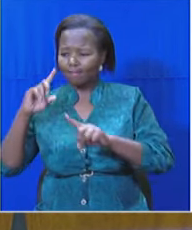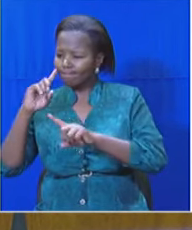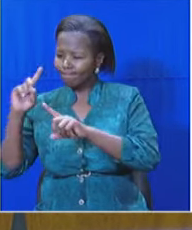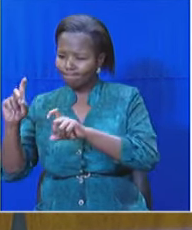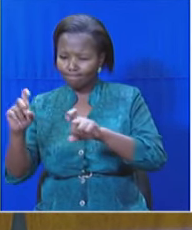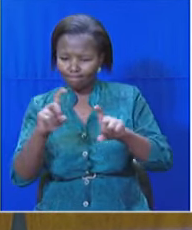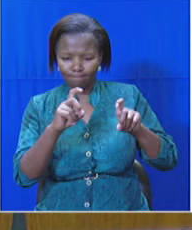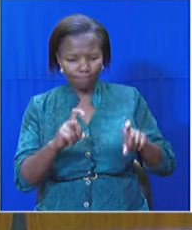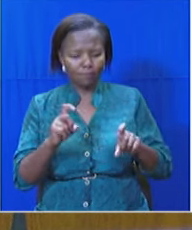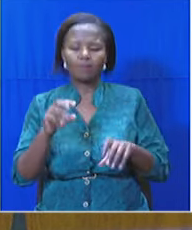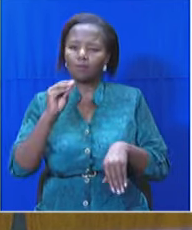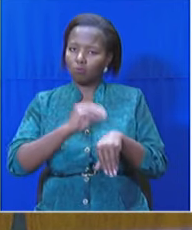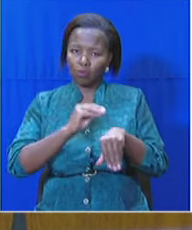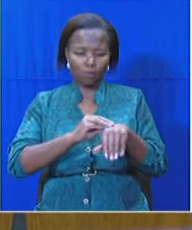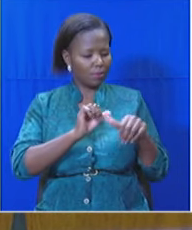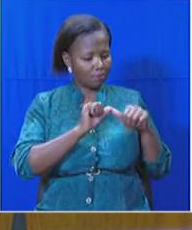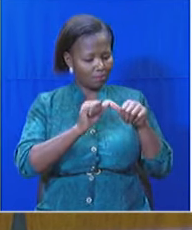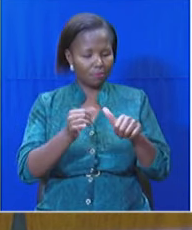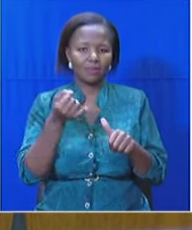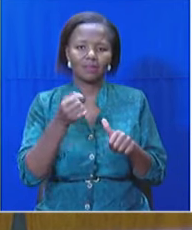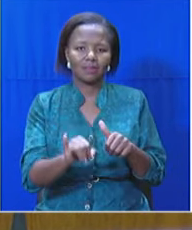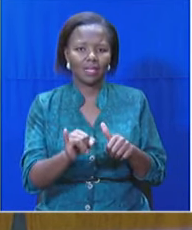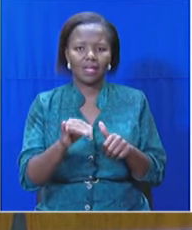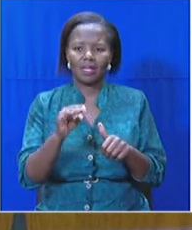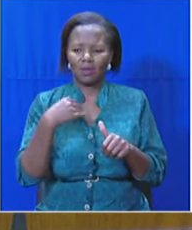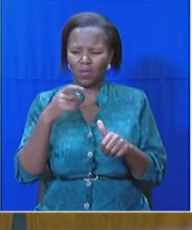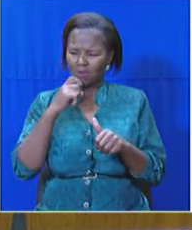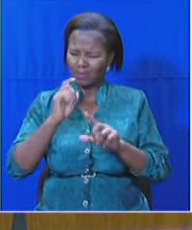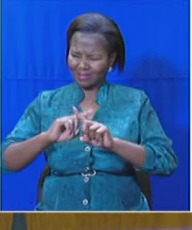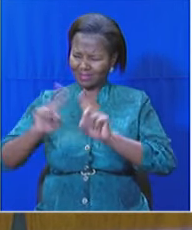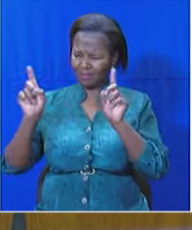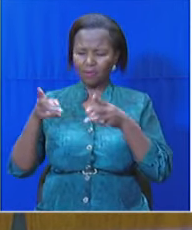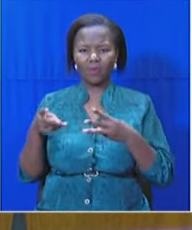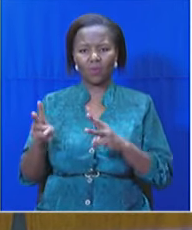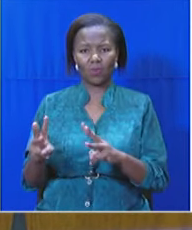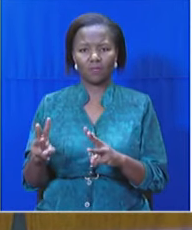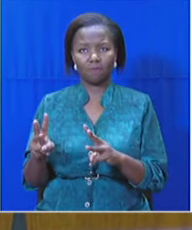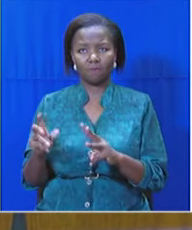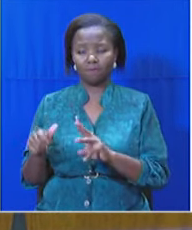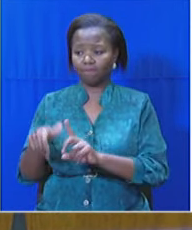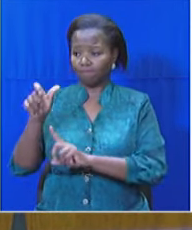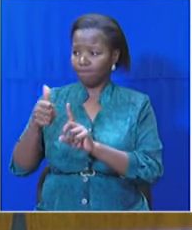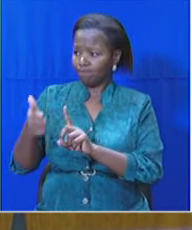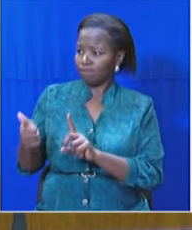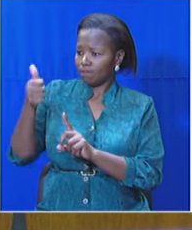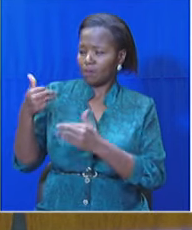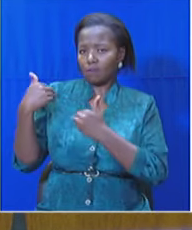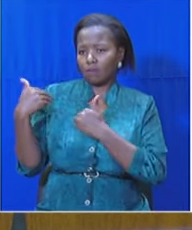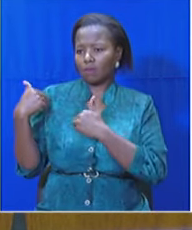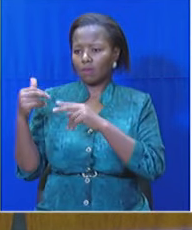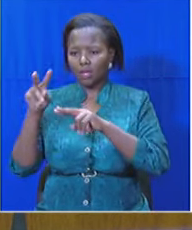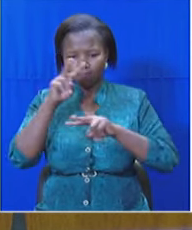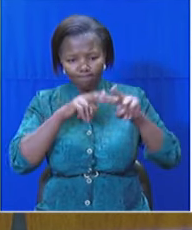long as we use the same evaluation methodology. The more the Surveyor General employ the same evaluators